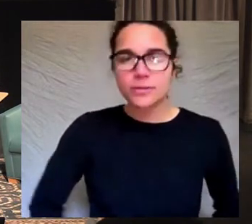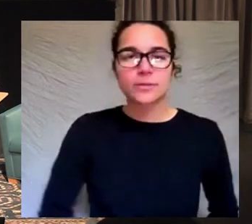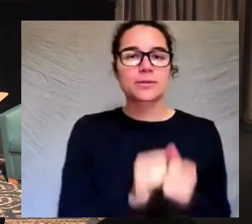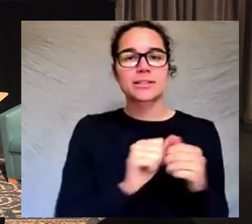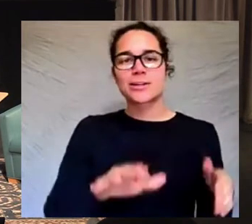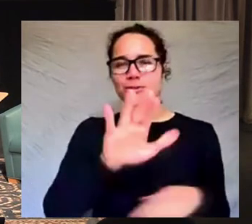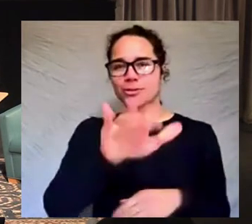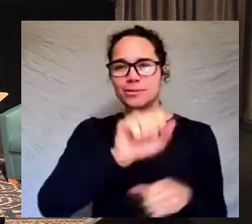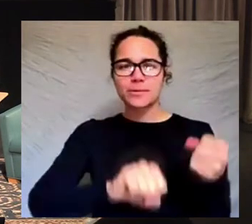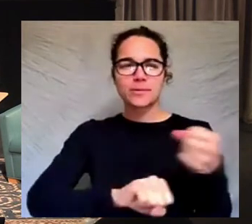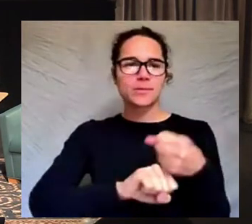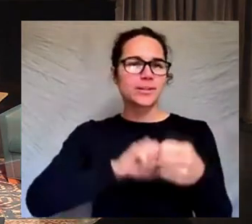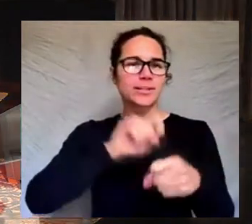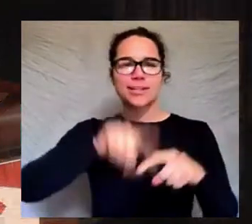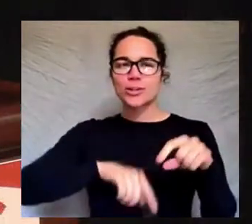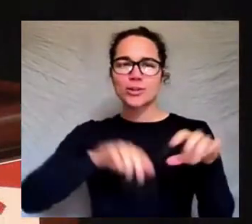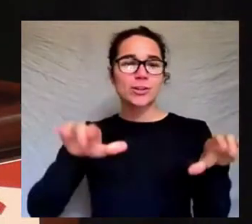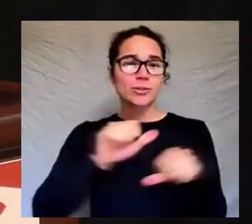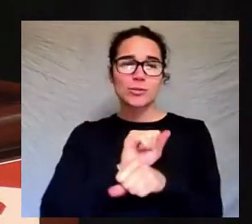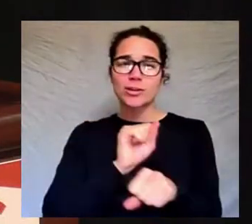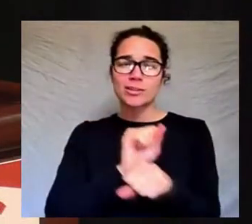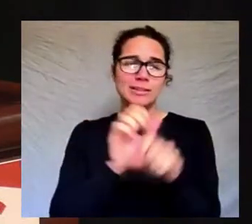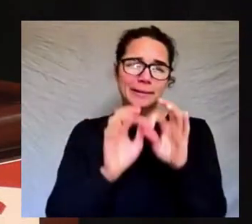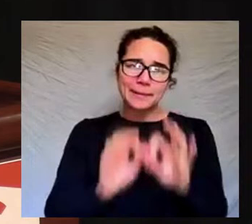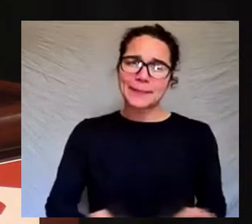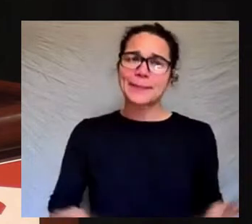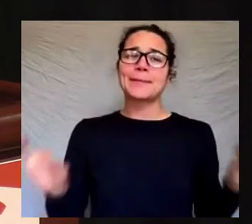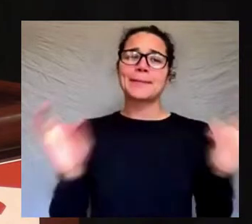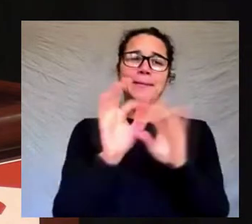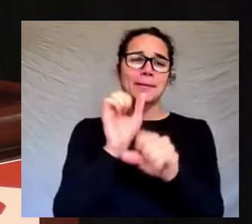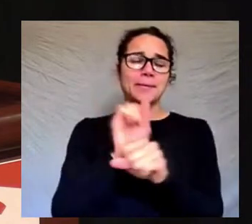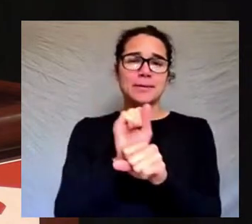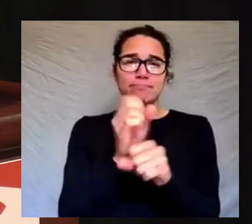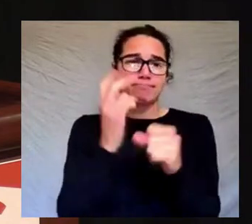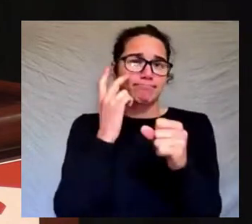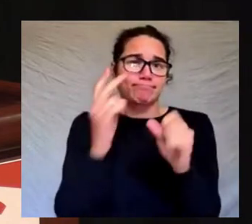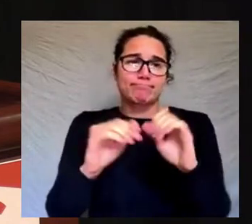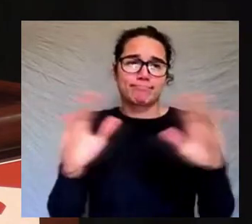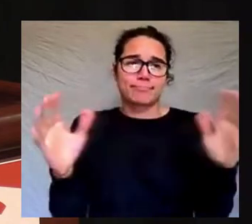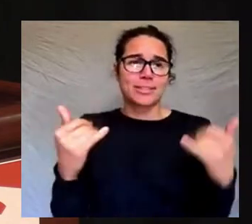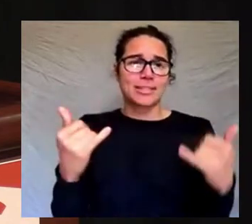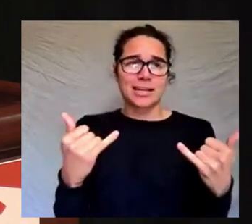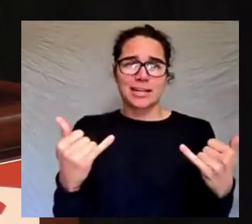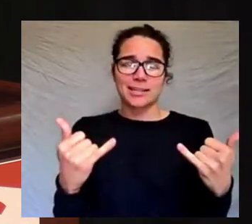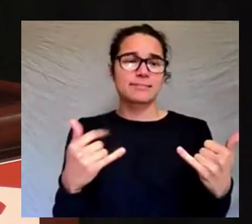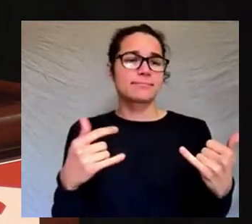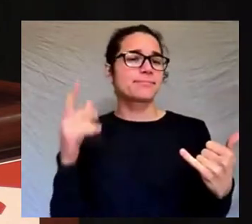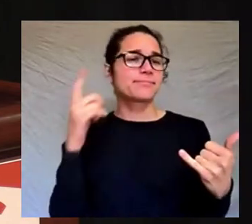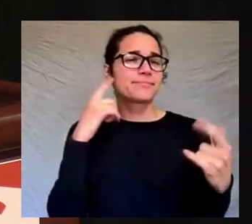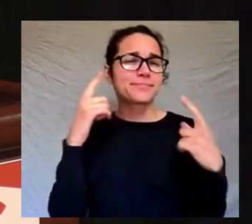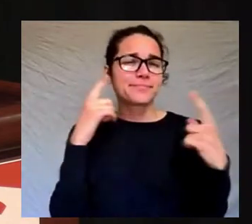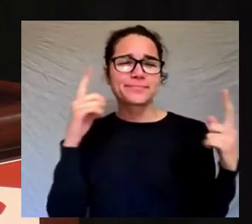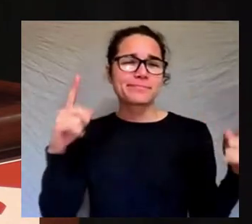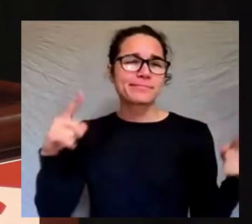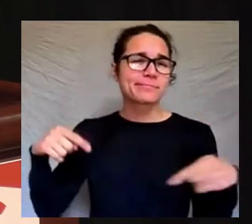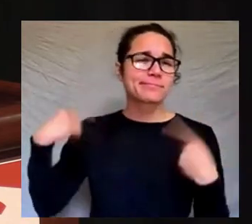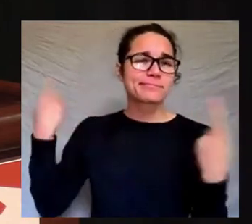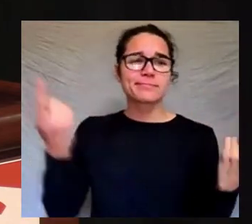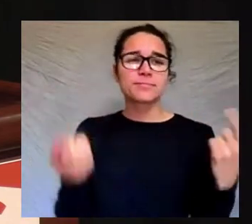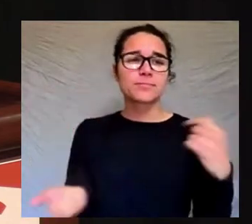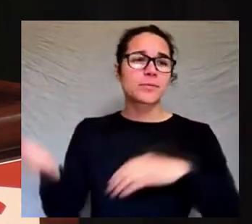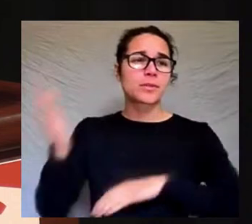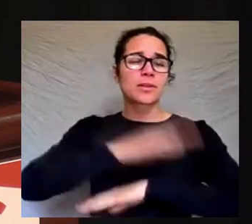not do this work, and it's really important work, as we have seen today. I've heard throughout this day this idea